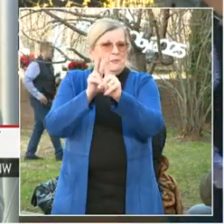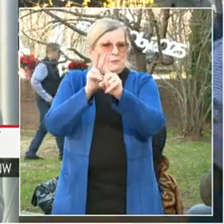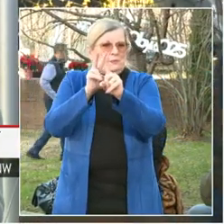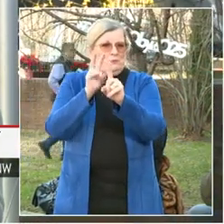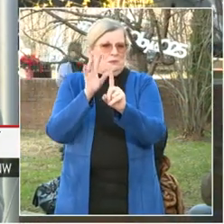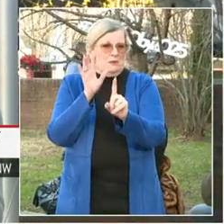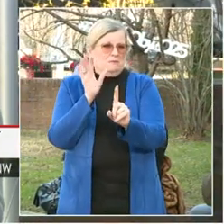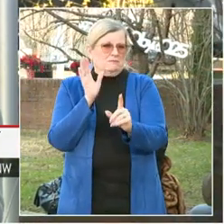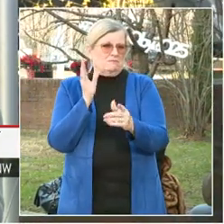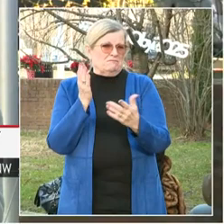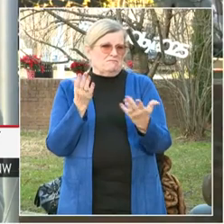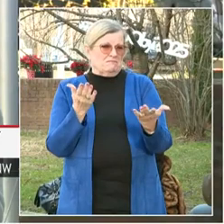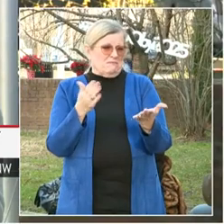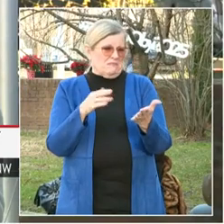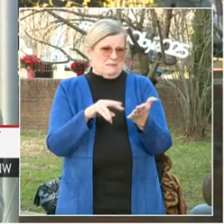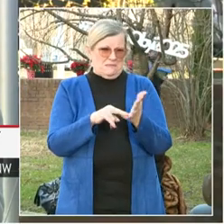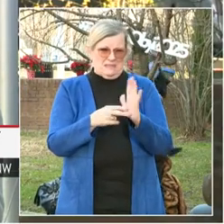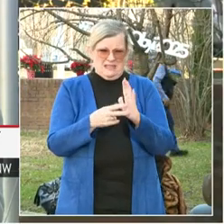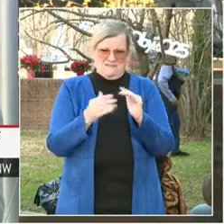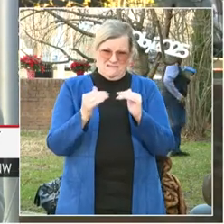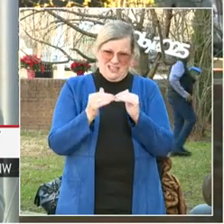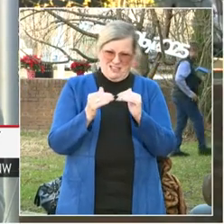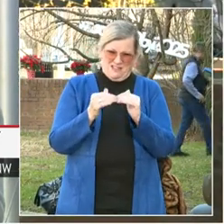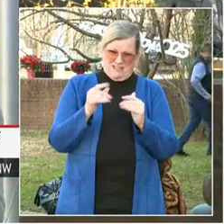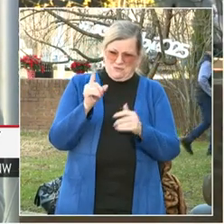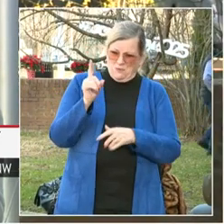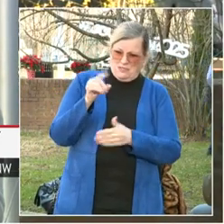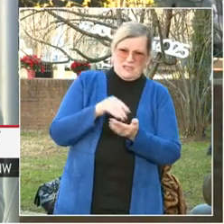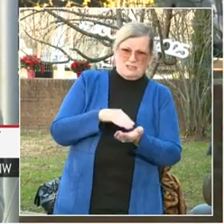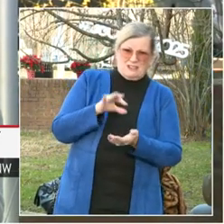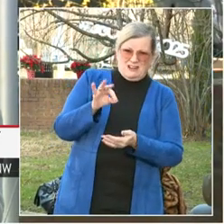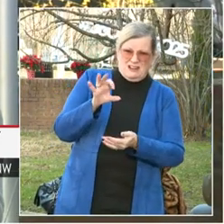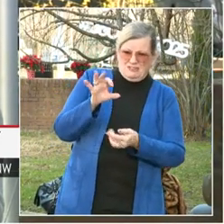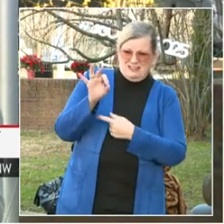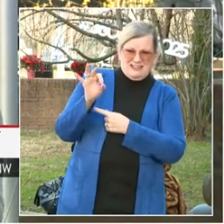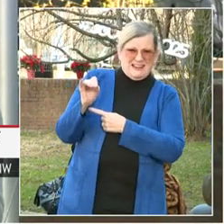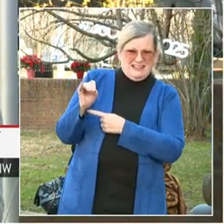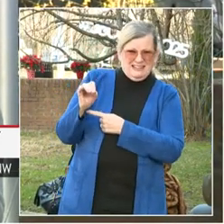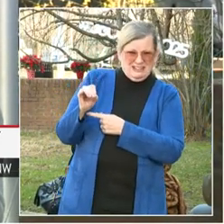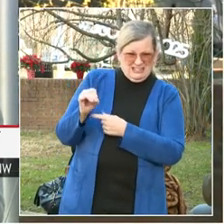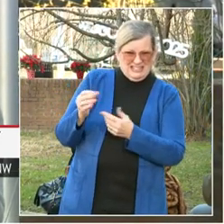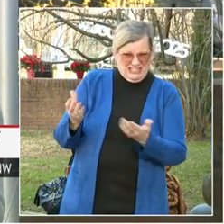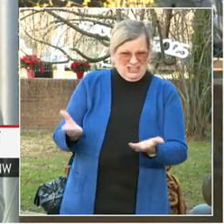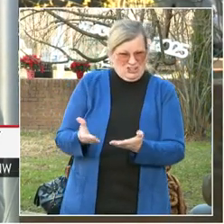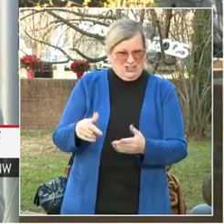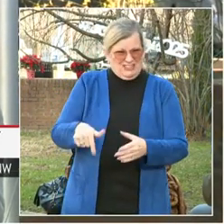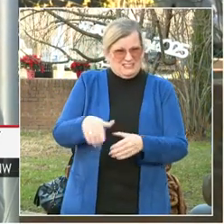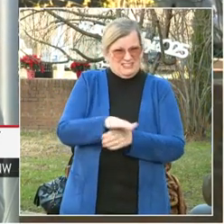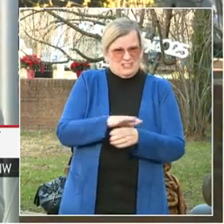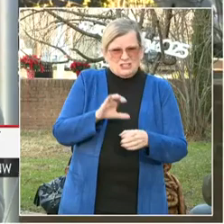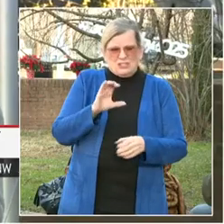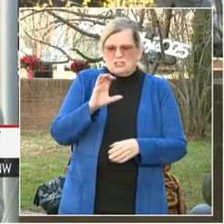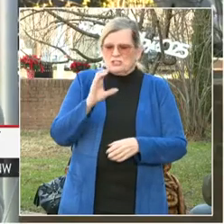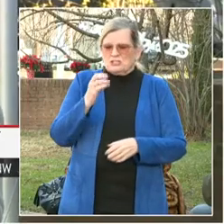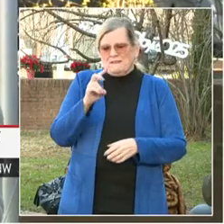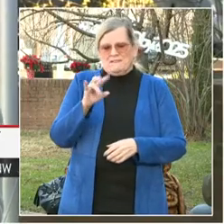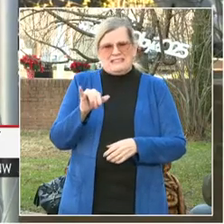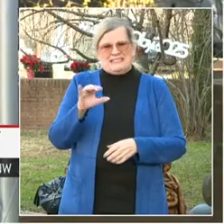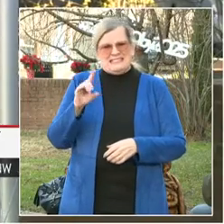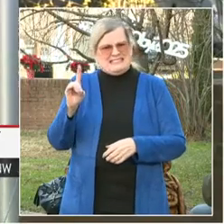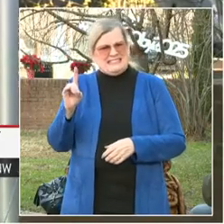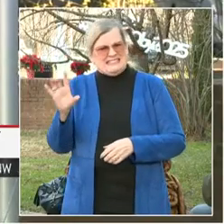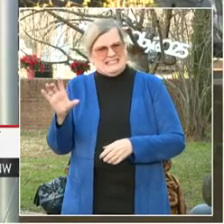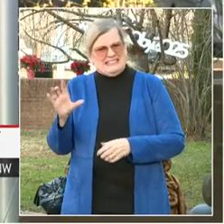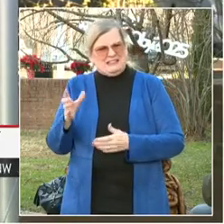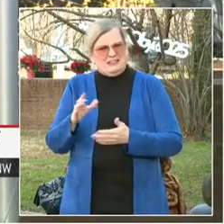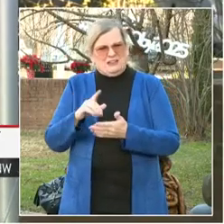1,990 affordable housing units for Rock Creek West? What's Chevy Chase DC's fair share?